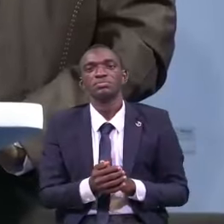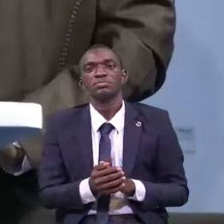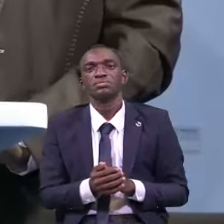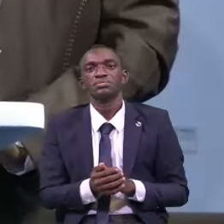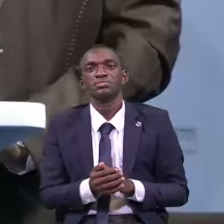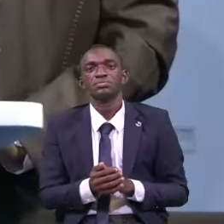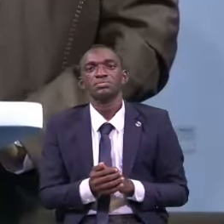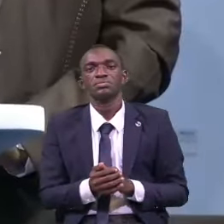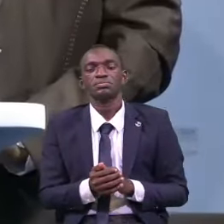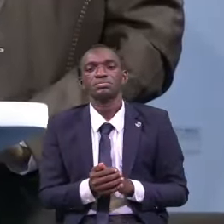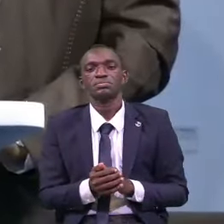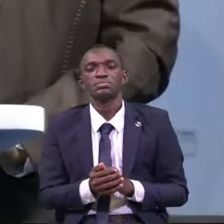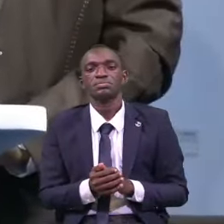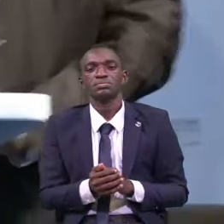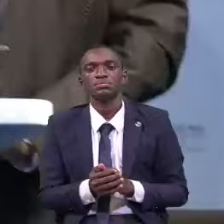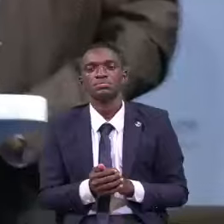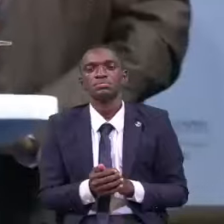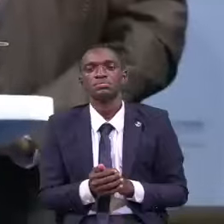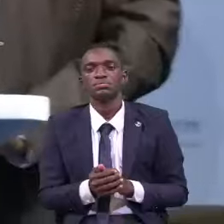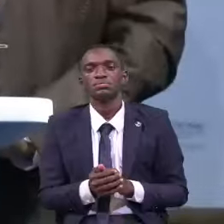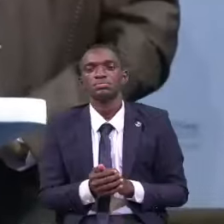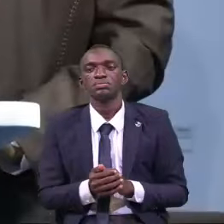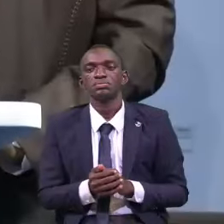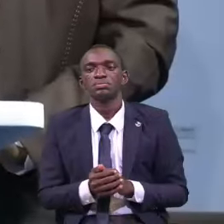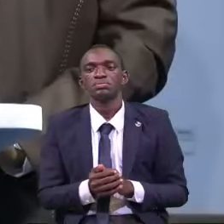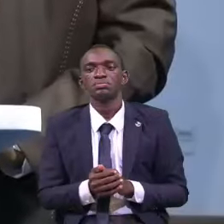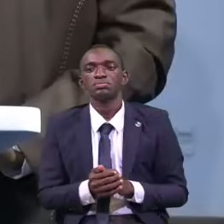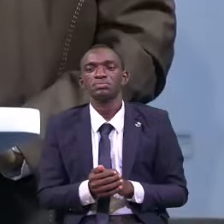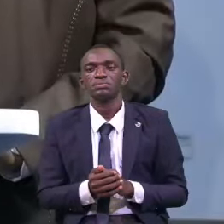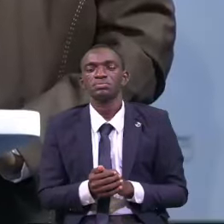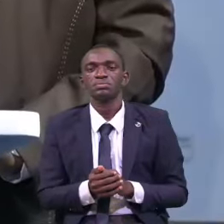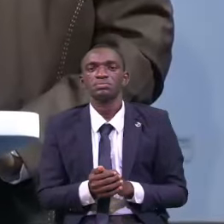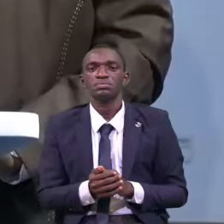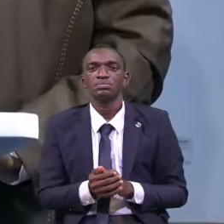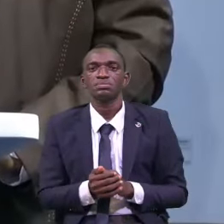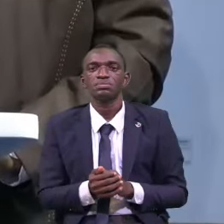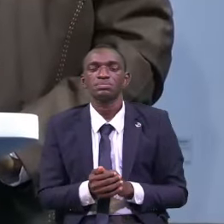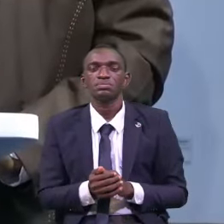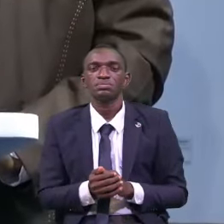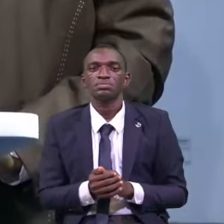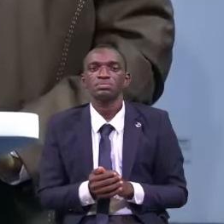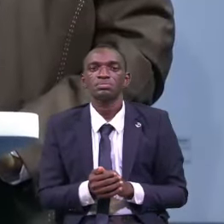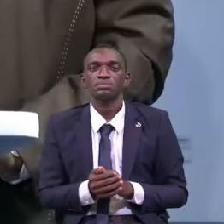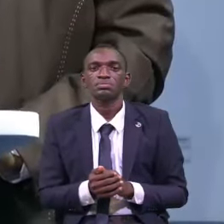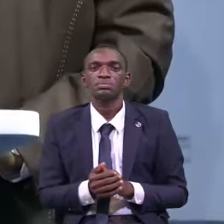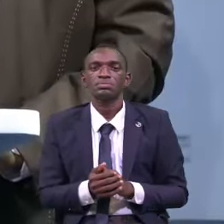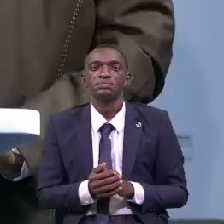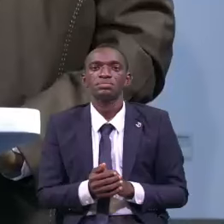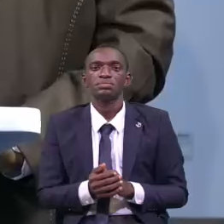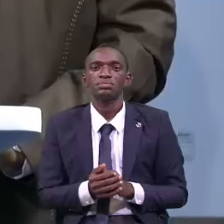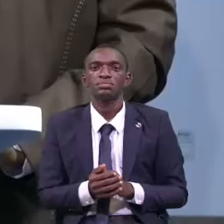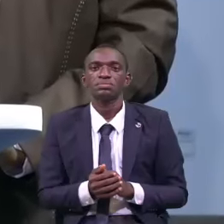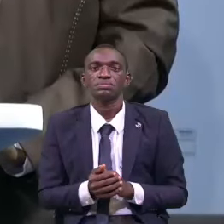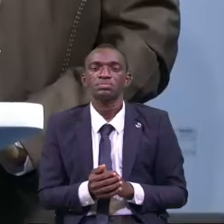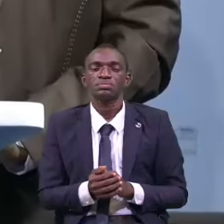Prenez les informations. S'il y a une référence, par exemple, une école, une clinique, que vous pouvez ajouter à